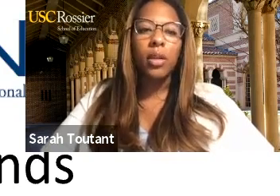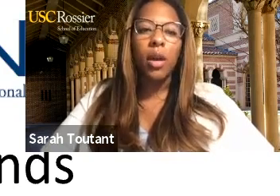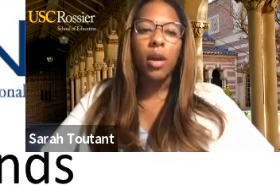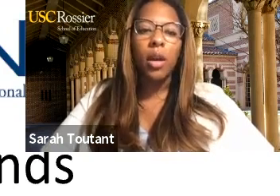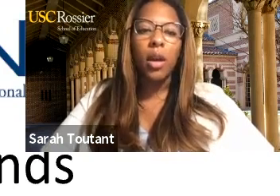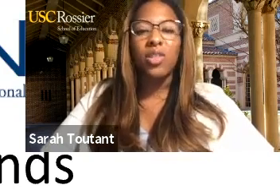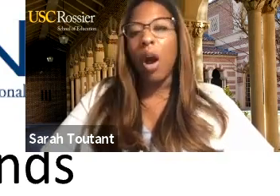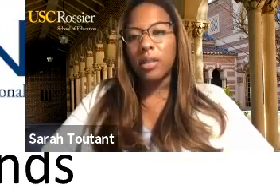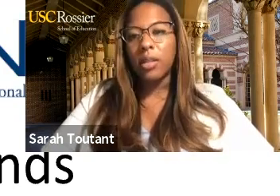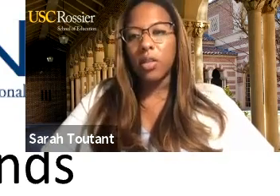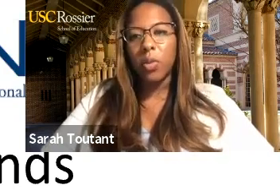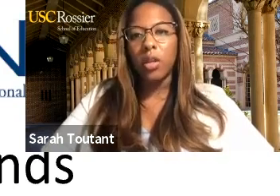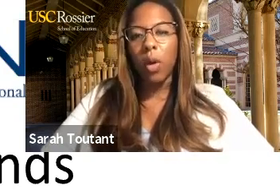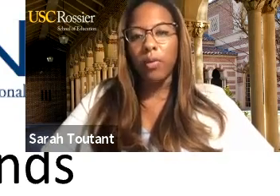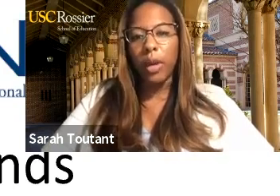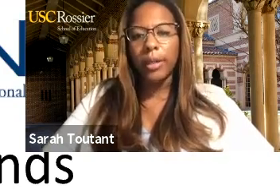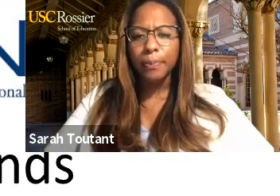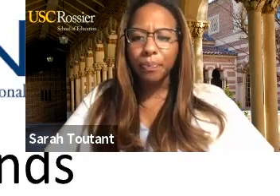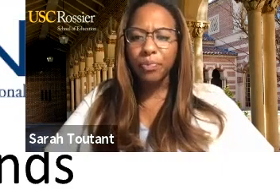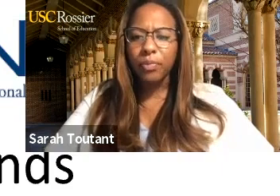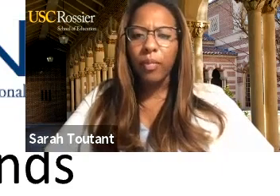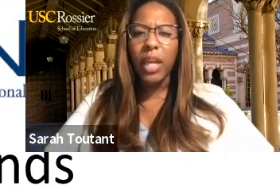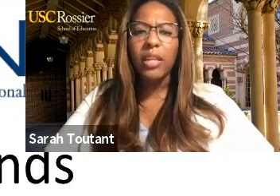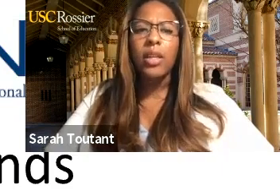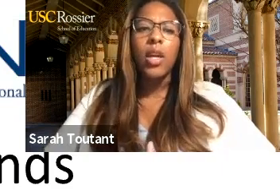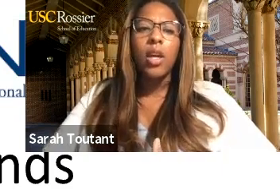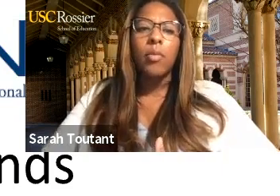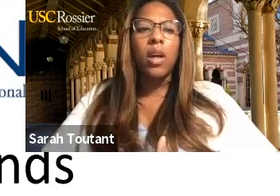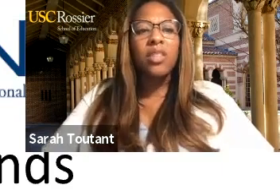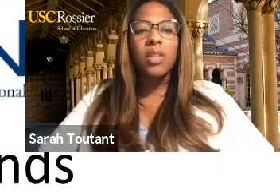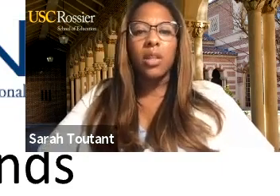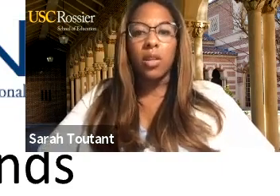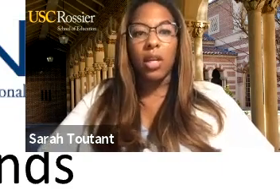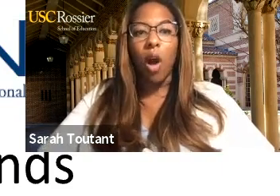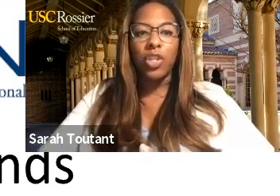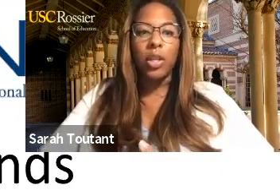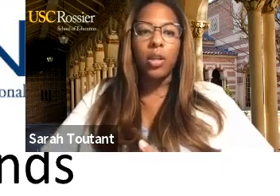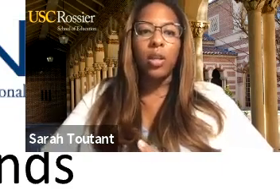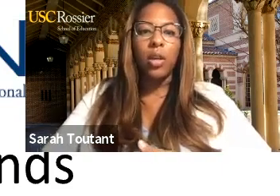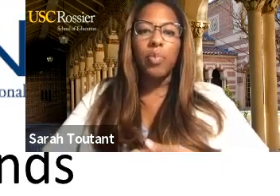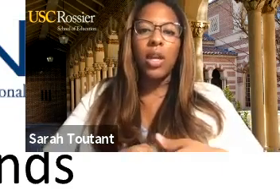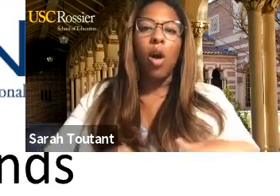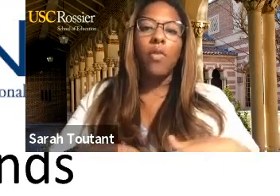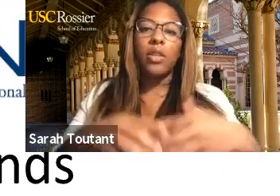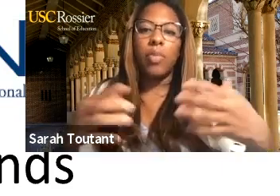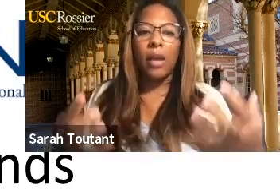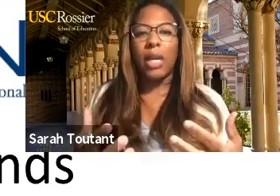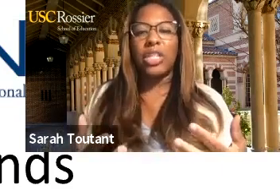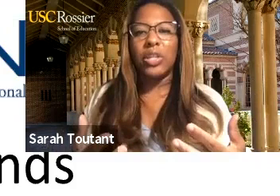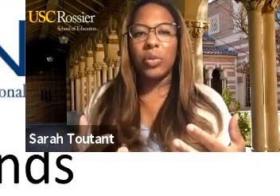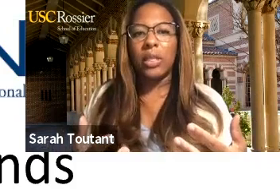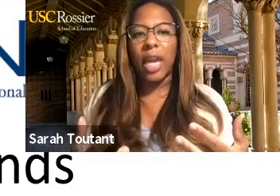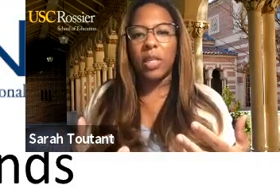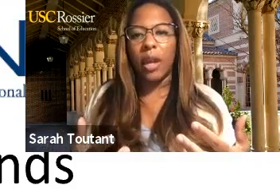extremely exhausted, to be quite frank. And because of this exhaustion, all of us Black